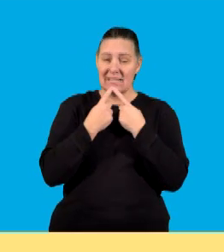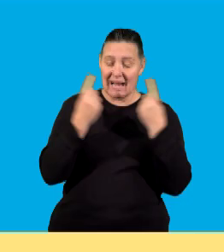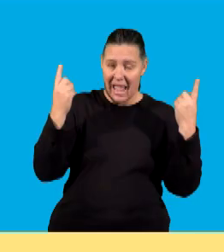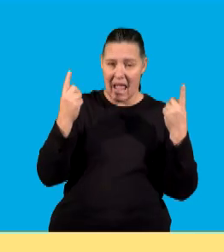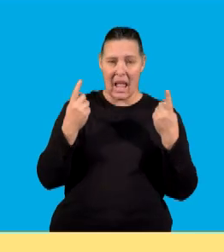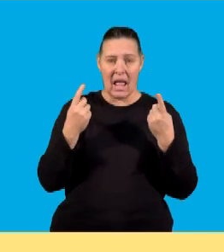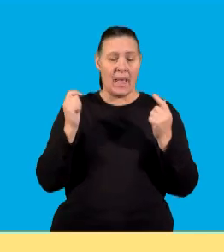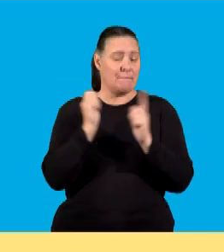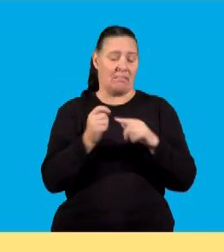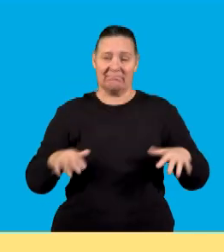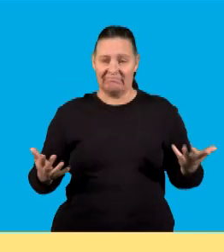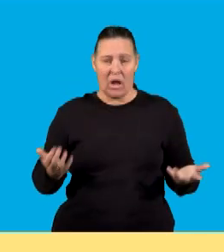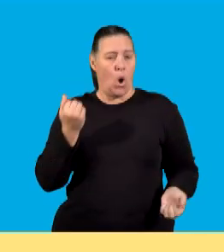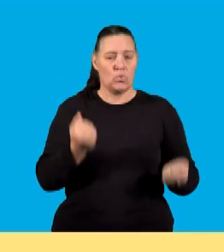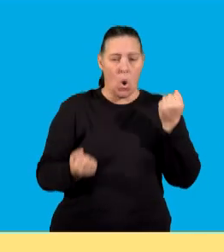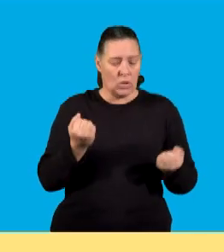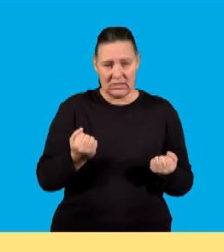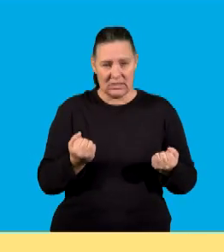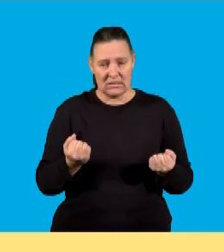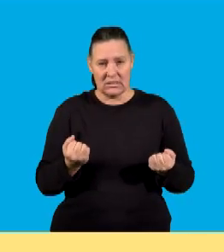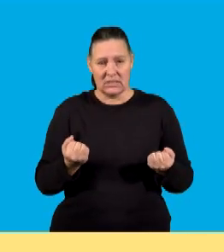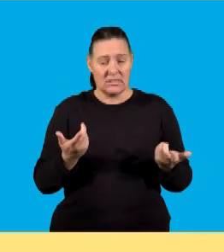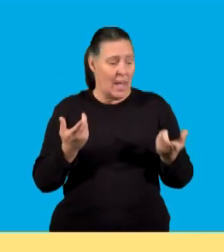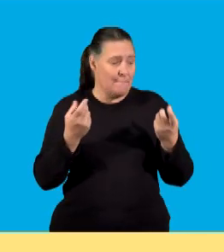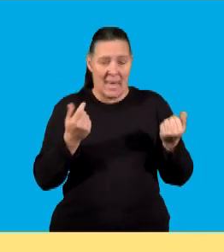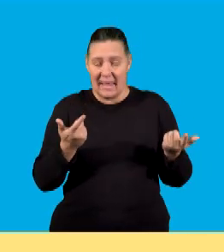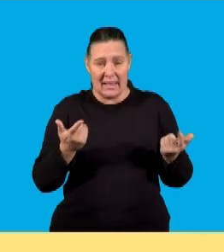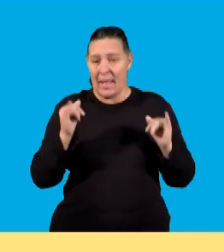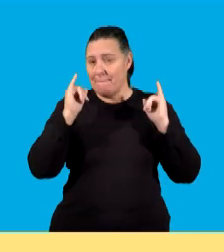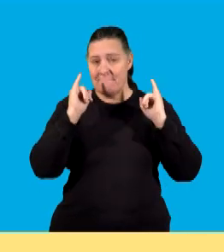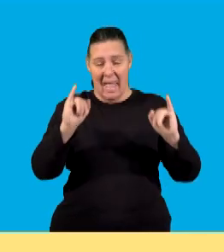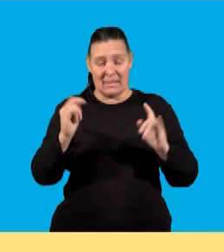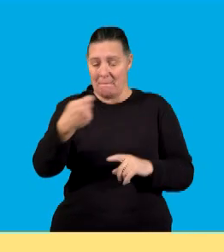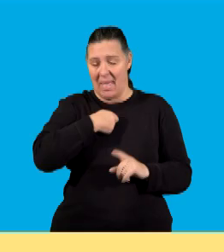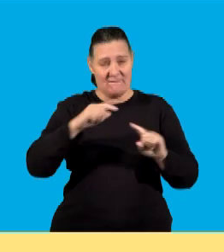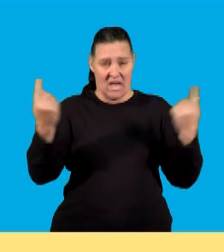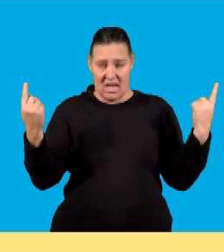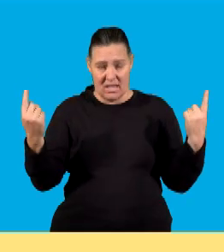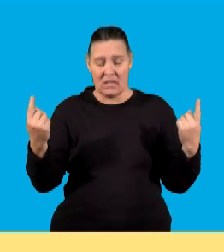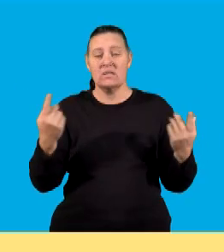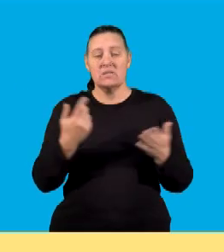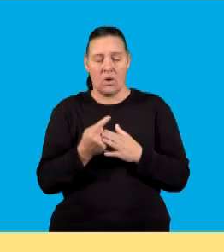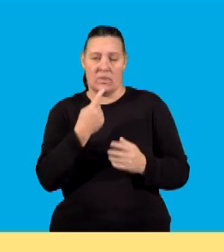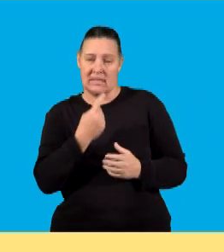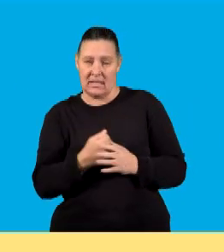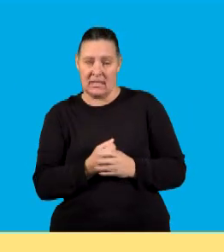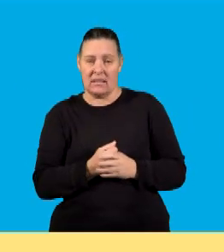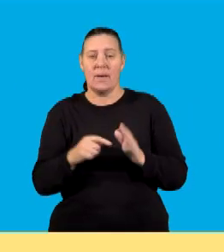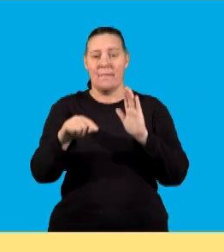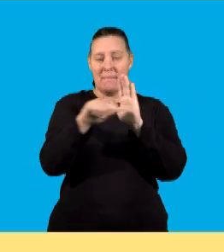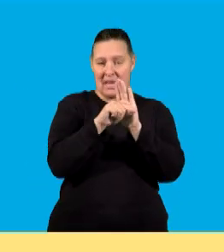declare insolvent, that means we're going to record this amount as a bad debt. So we come and we